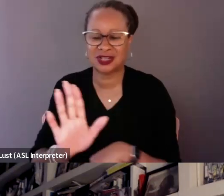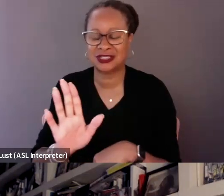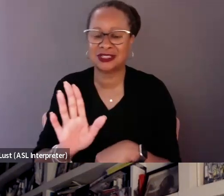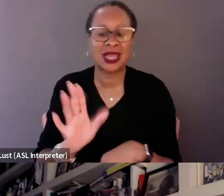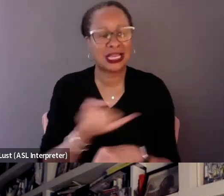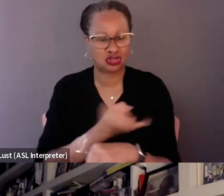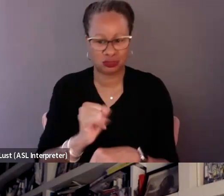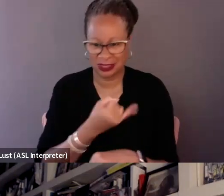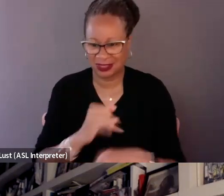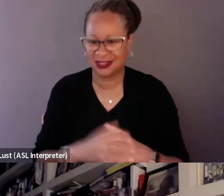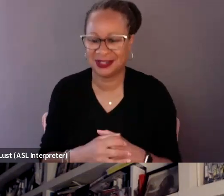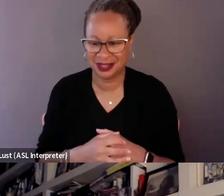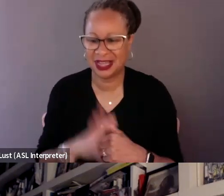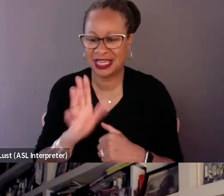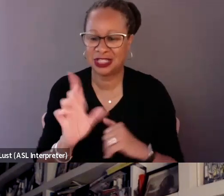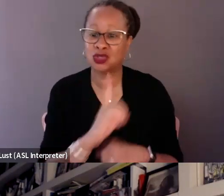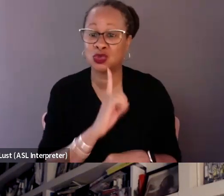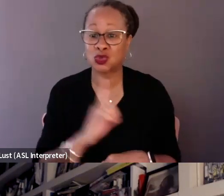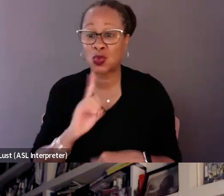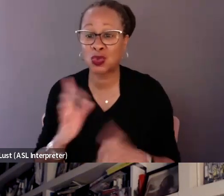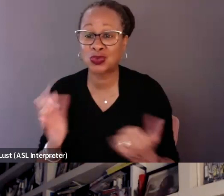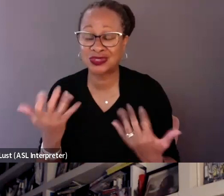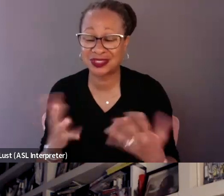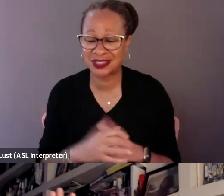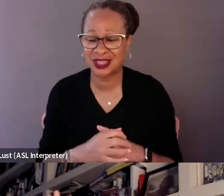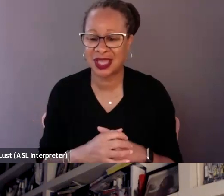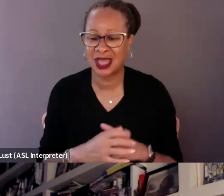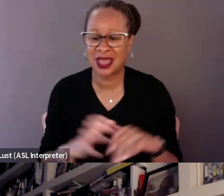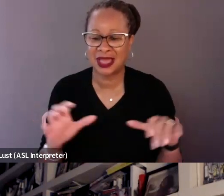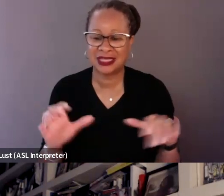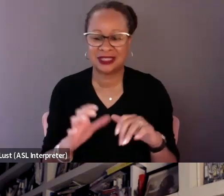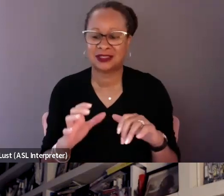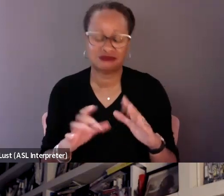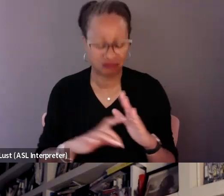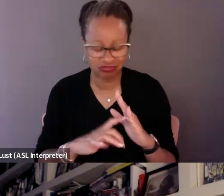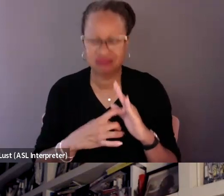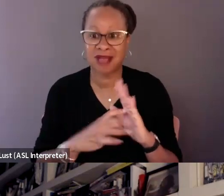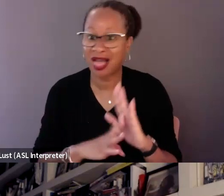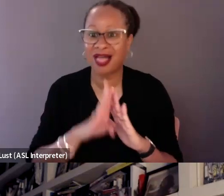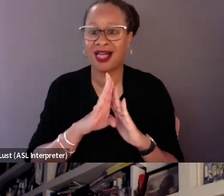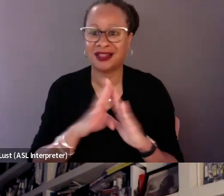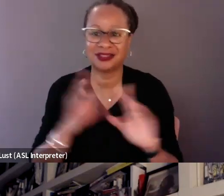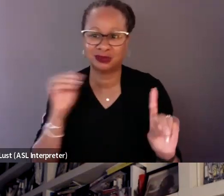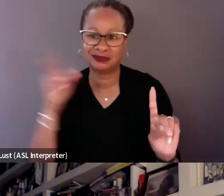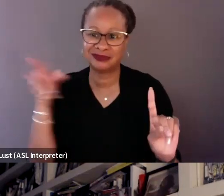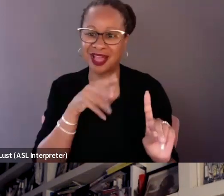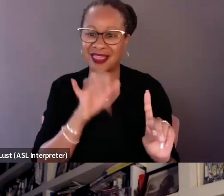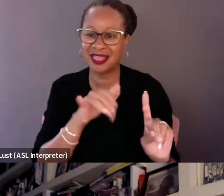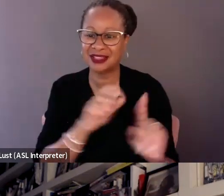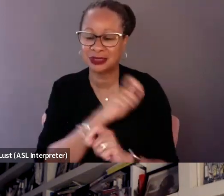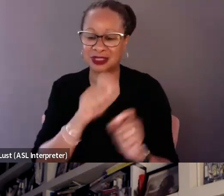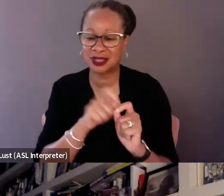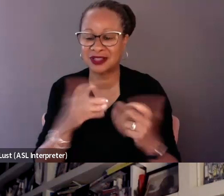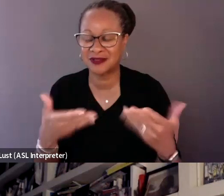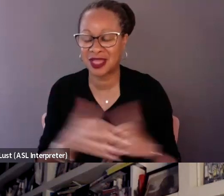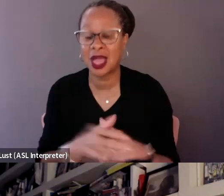instrument, his solos. He does things, improvisable things, no? And also he's